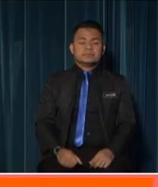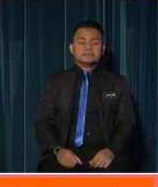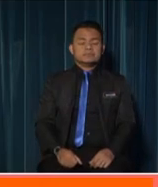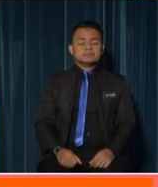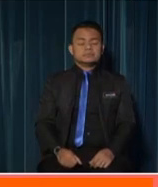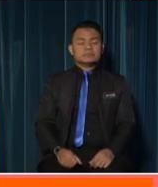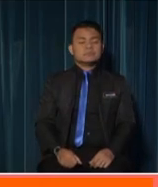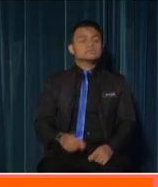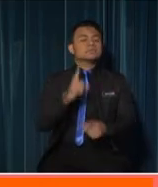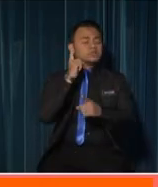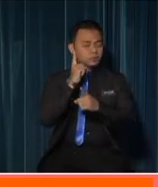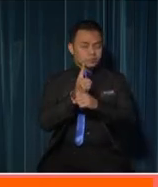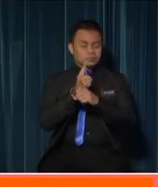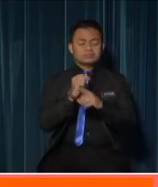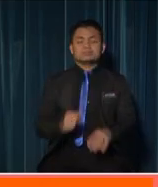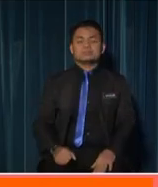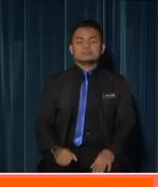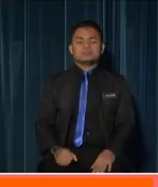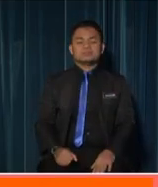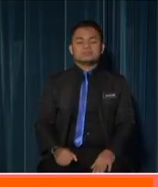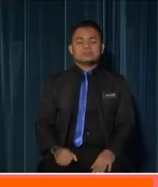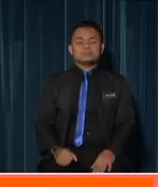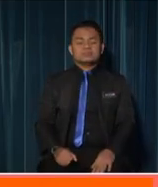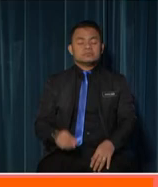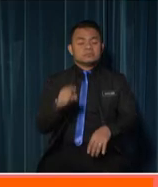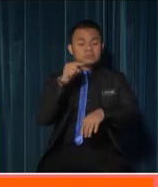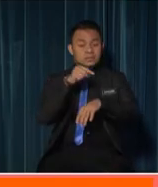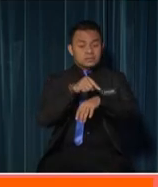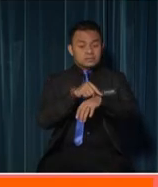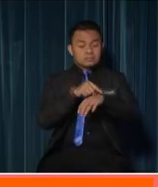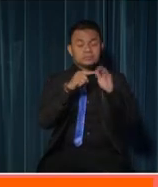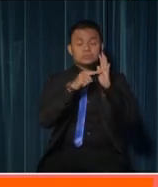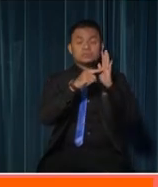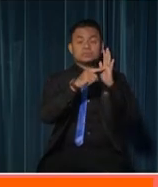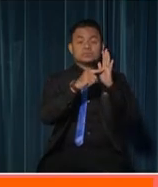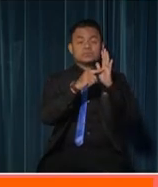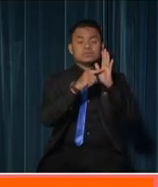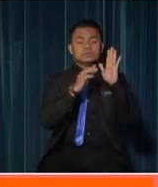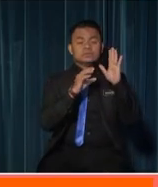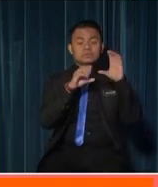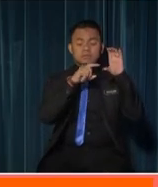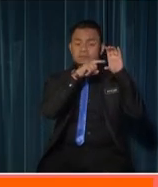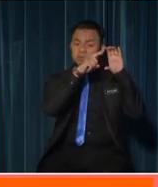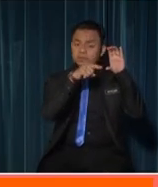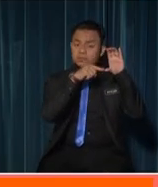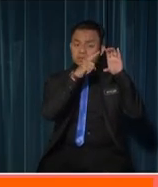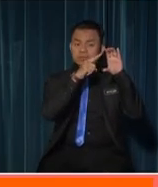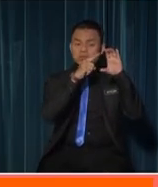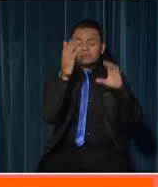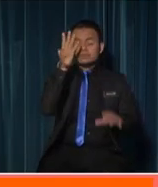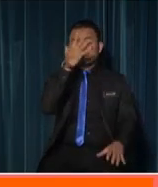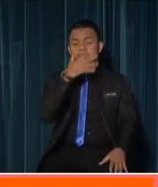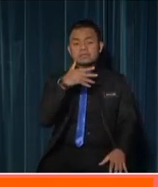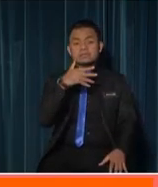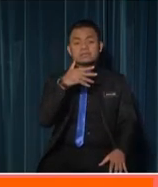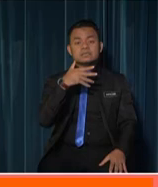That's correct. The time shown on the clock face is half past